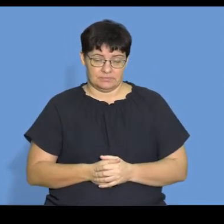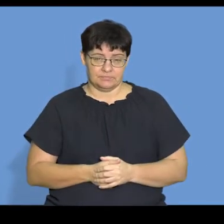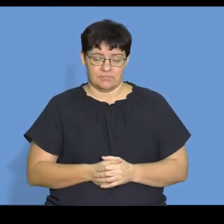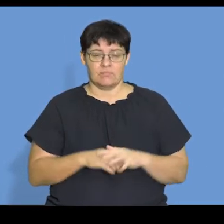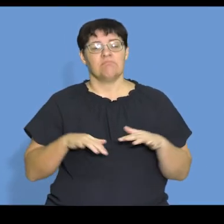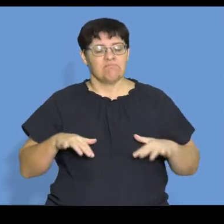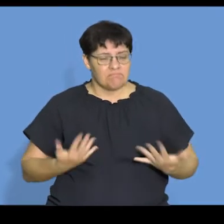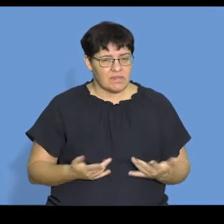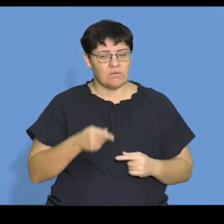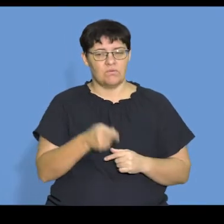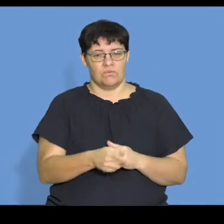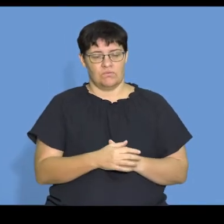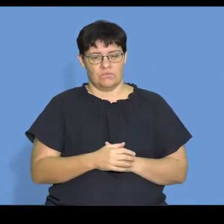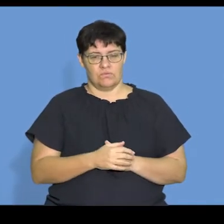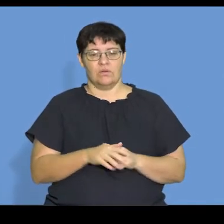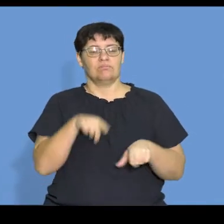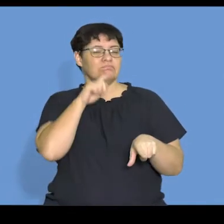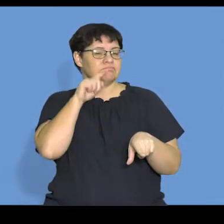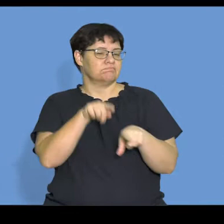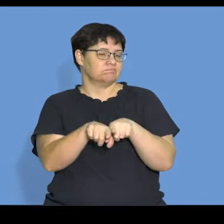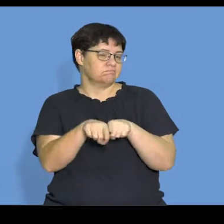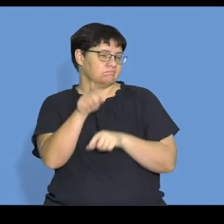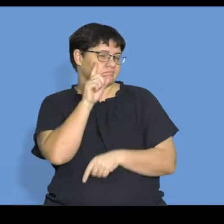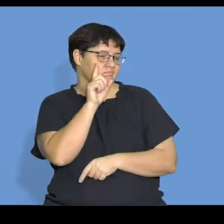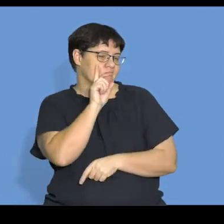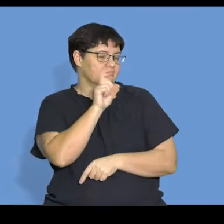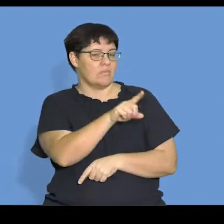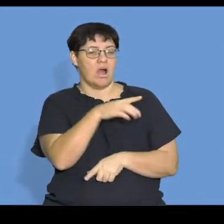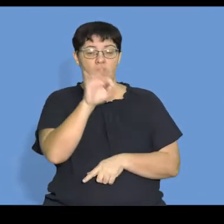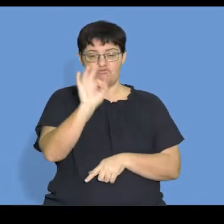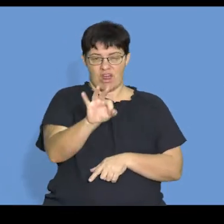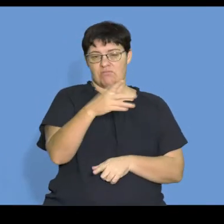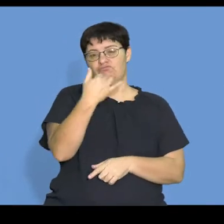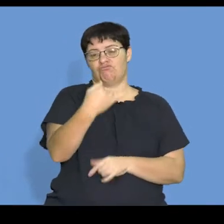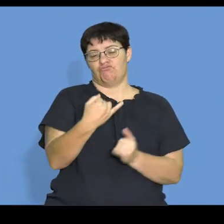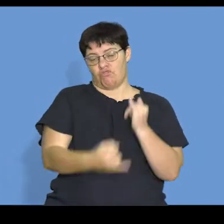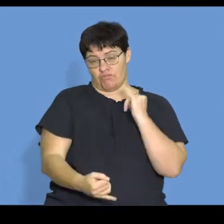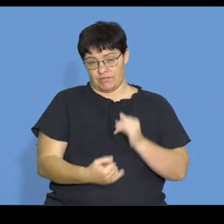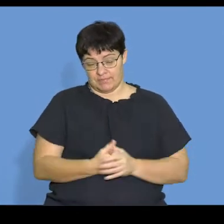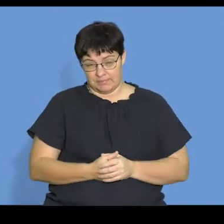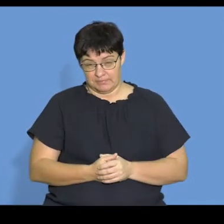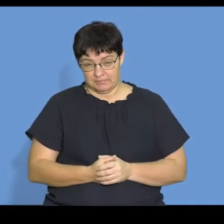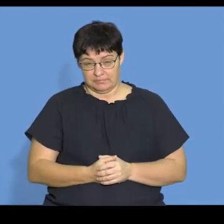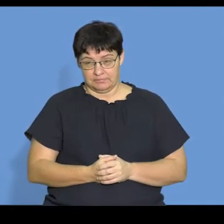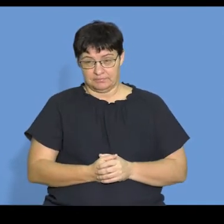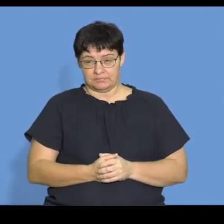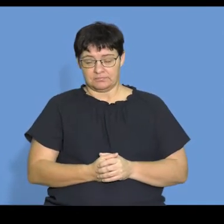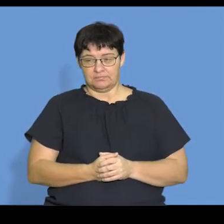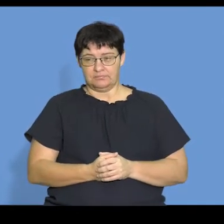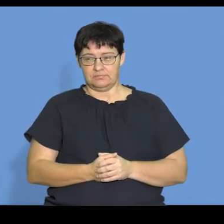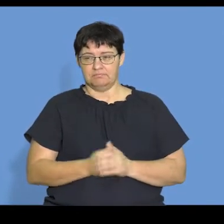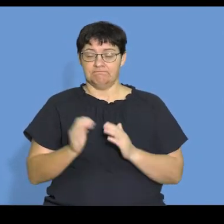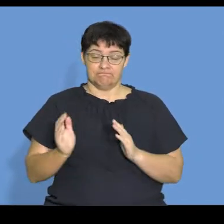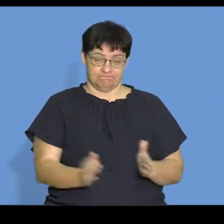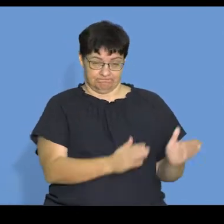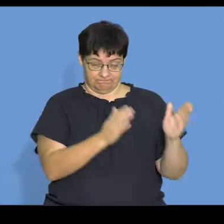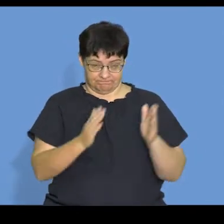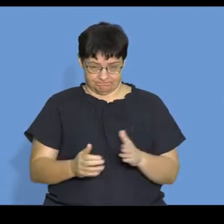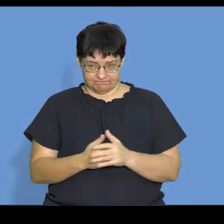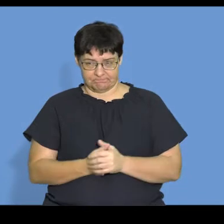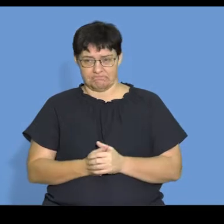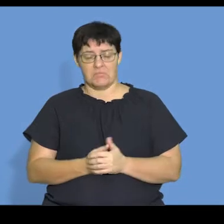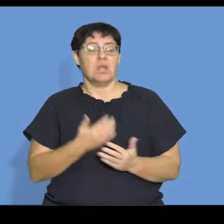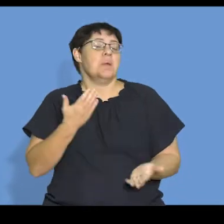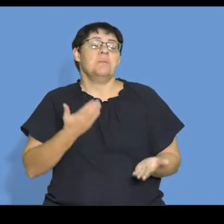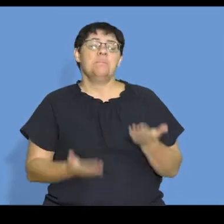then test your answer, whether you did the right thing or not. Now also, what if now